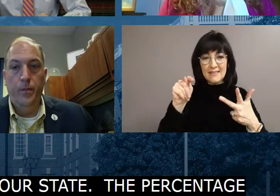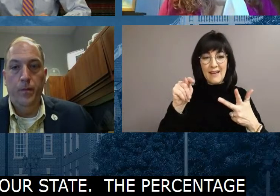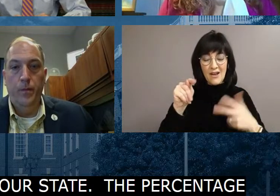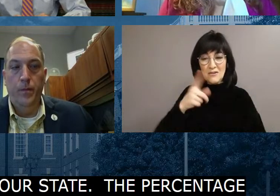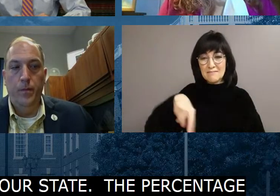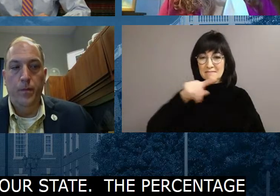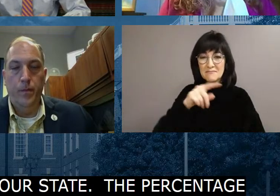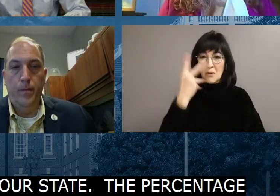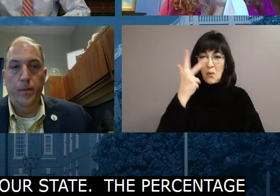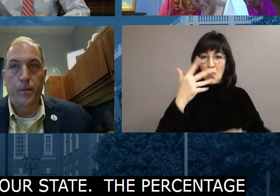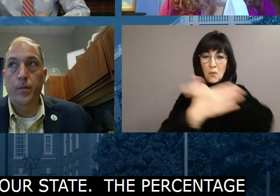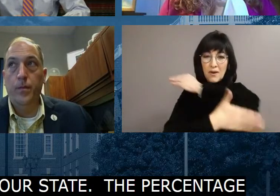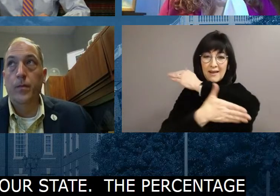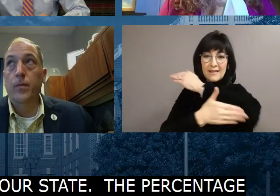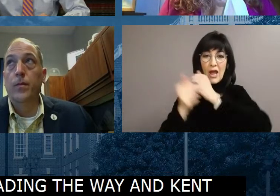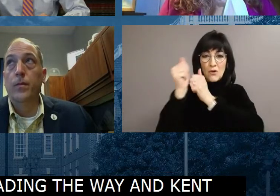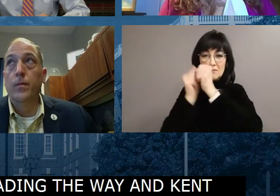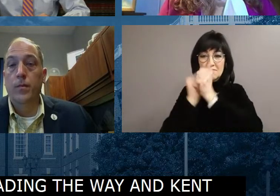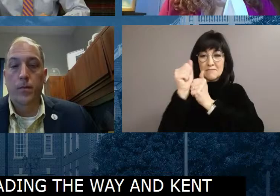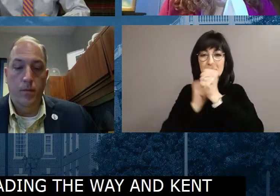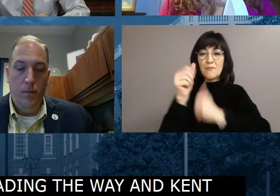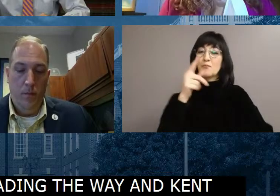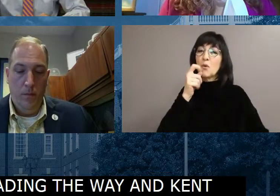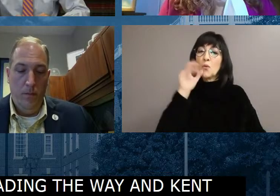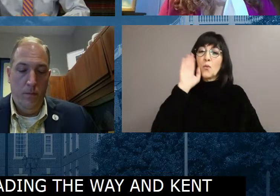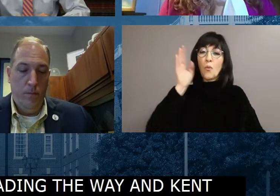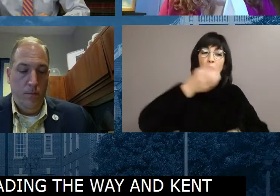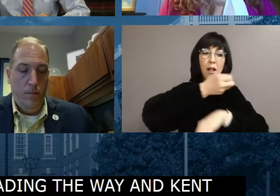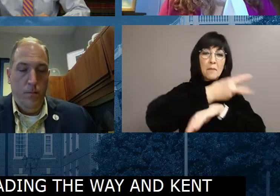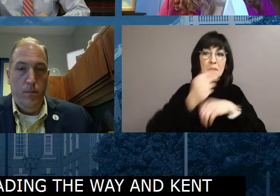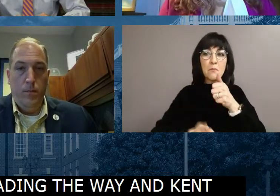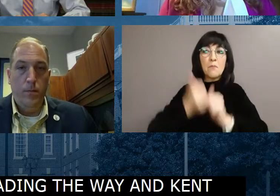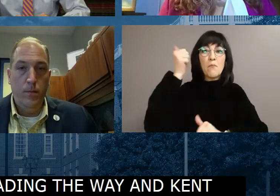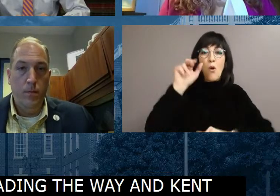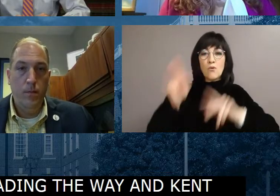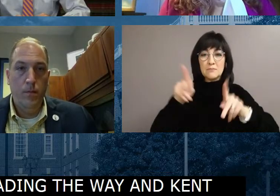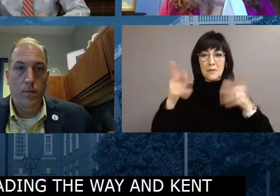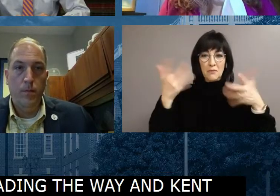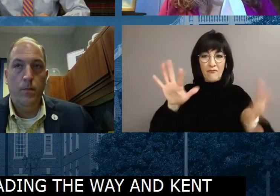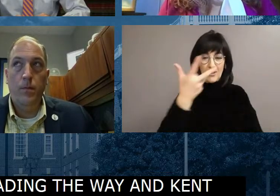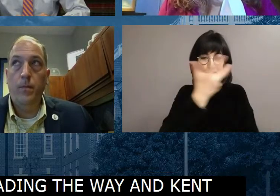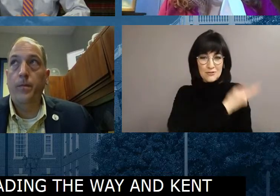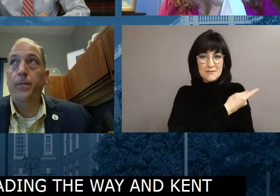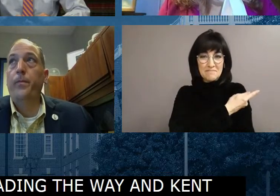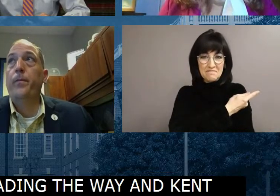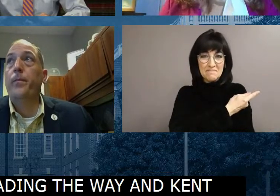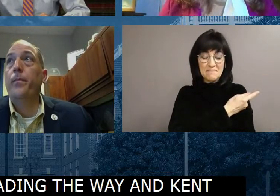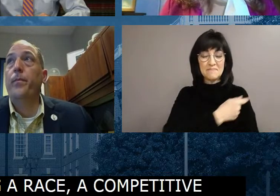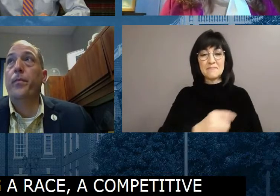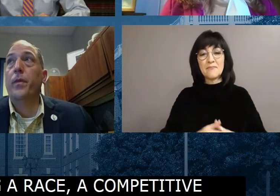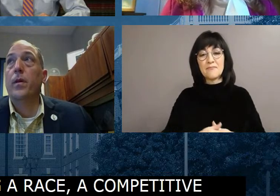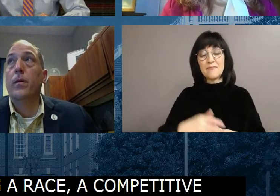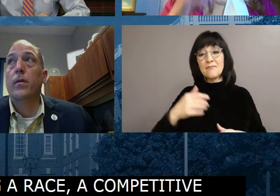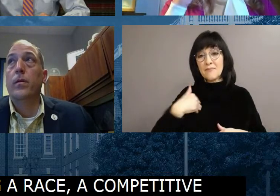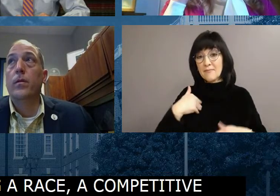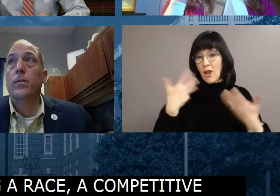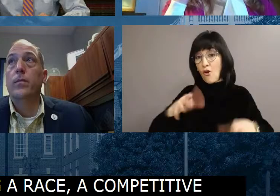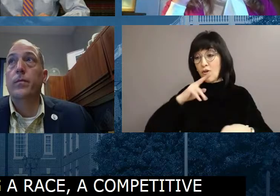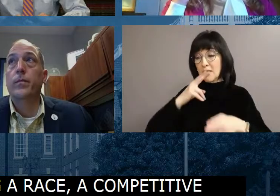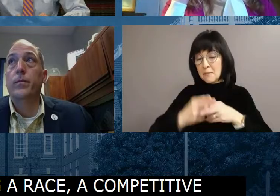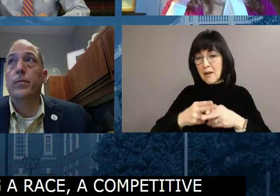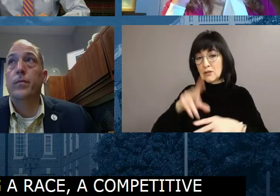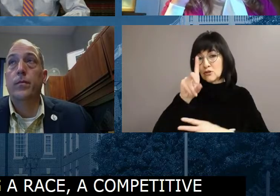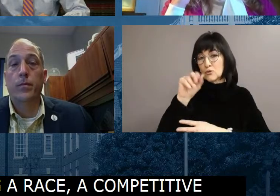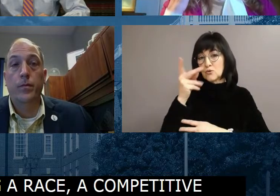to get as many people and a percentage of populations vaccinated as possible. As I mentioned, Dover Down, special thanks